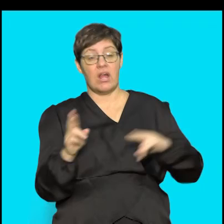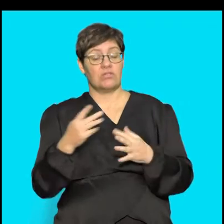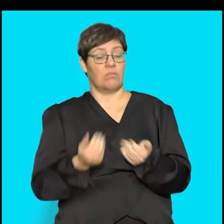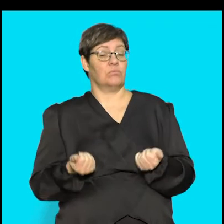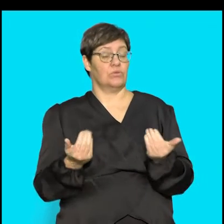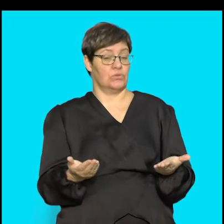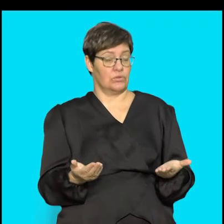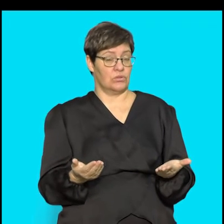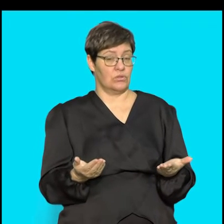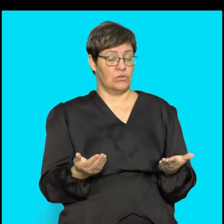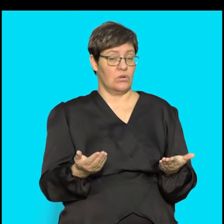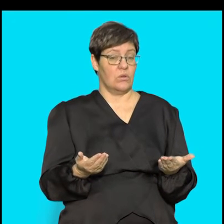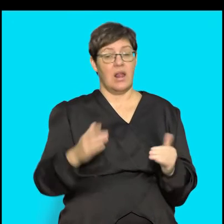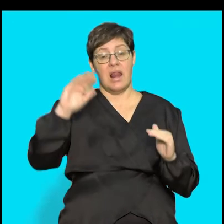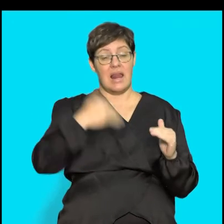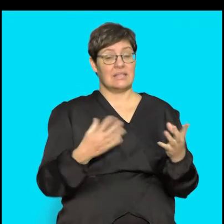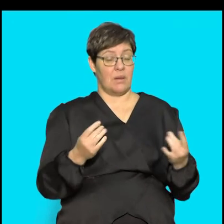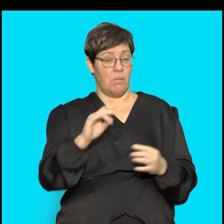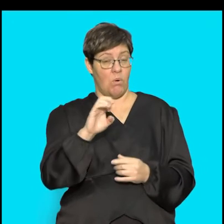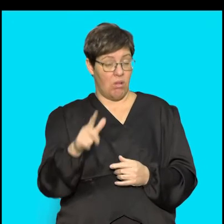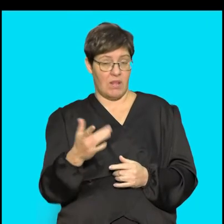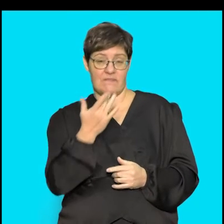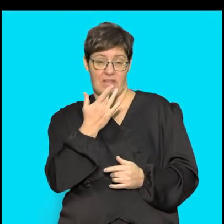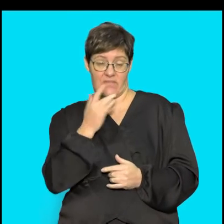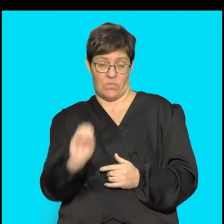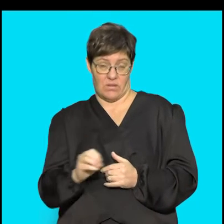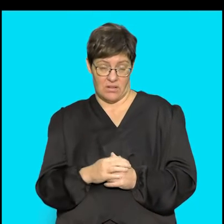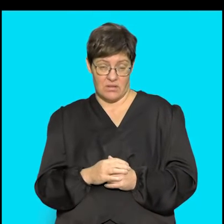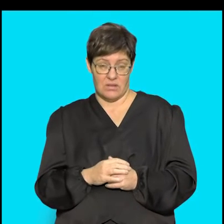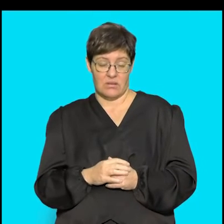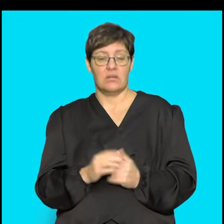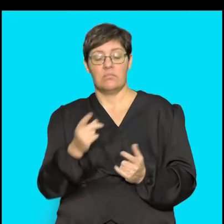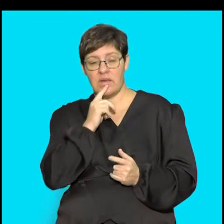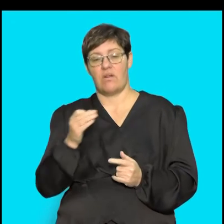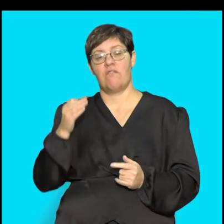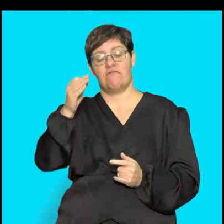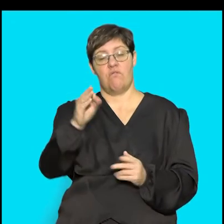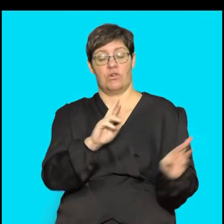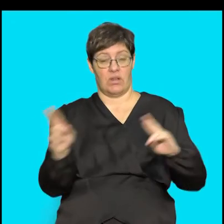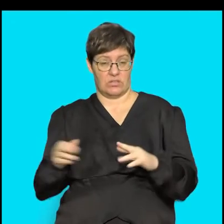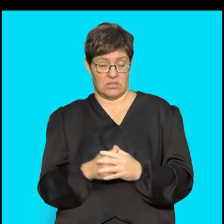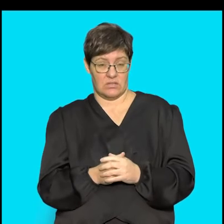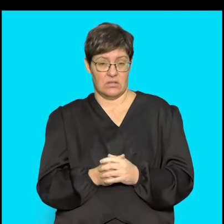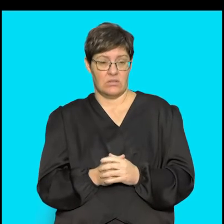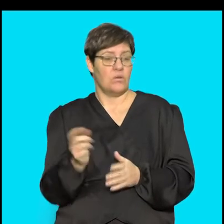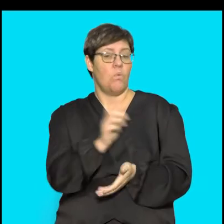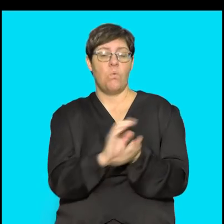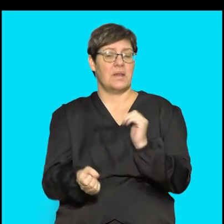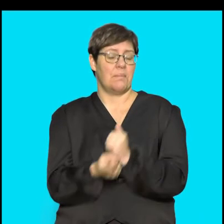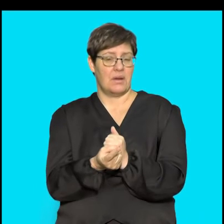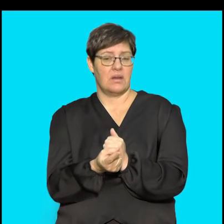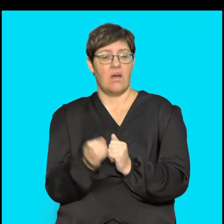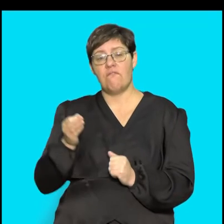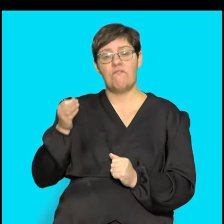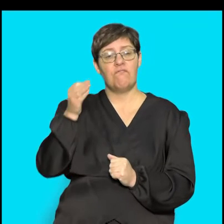that produces less number of moles will be favored. In this case, it is the forward reaction. So what will